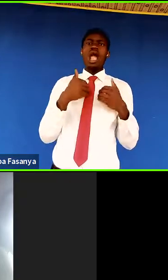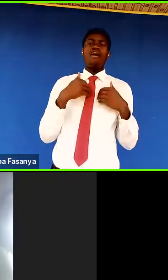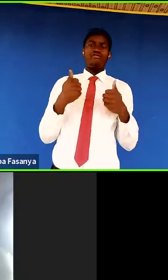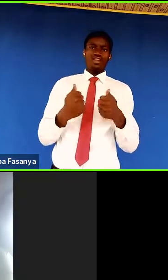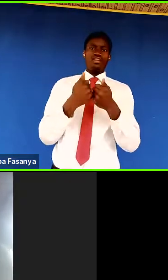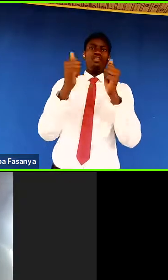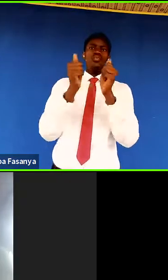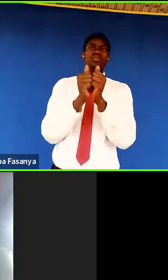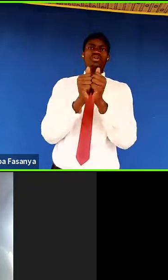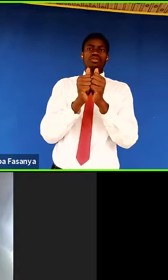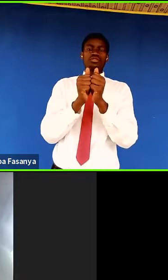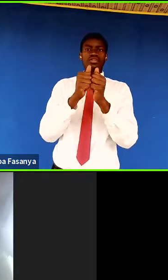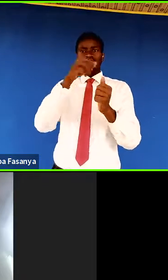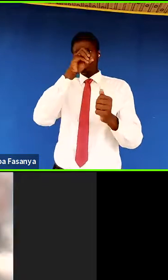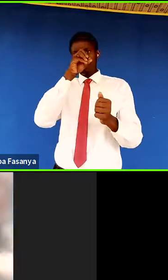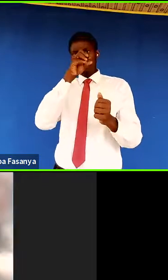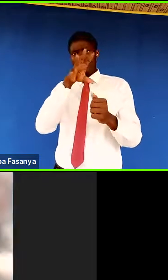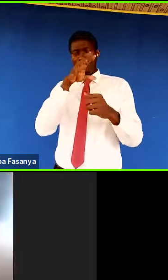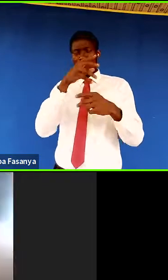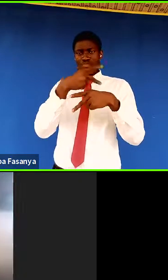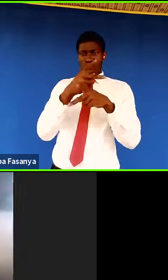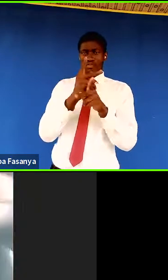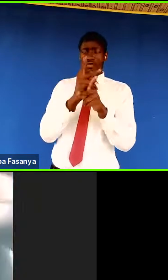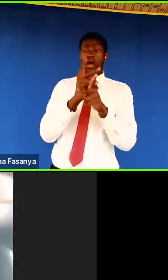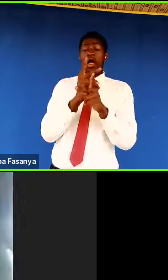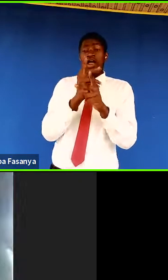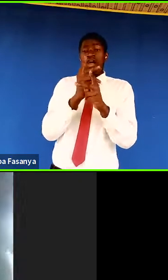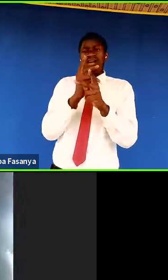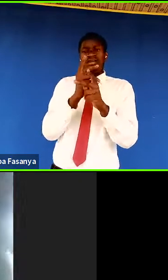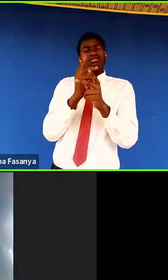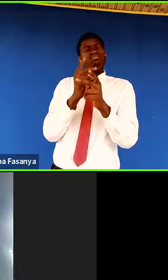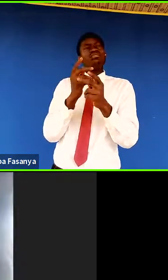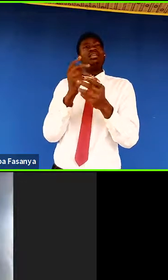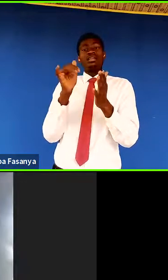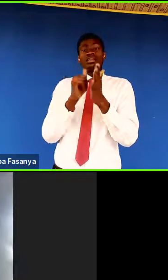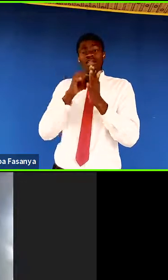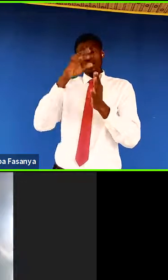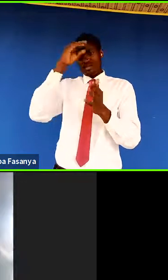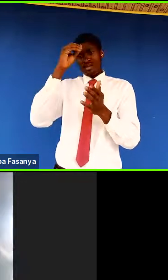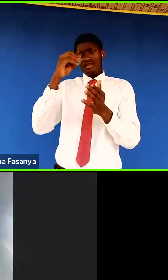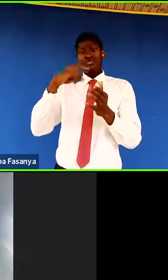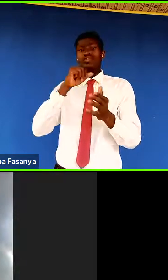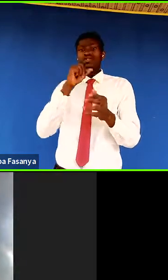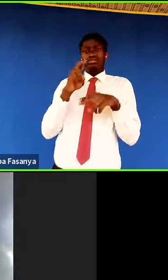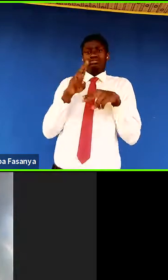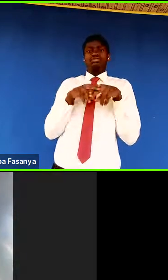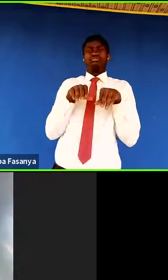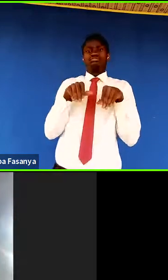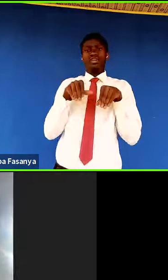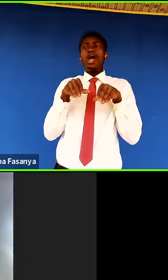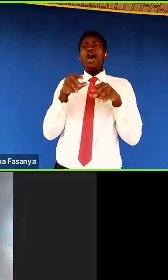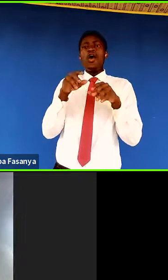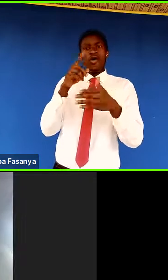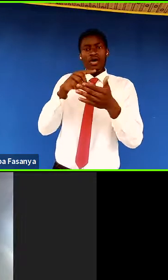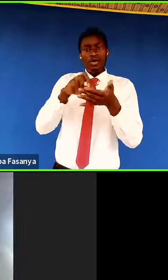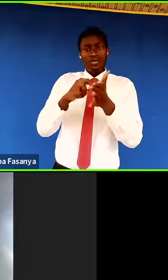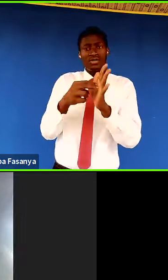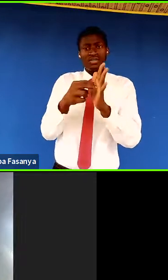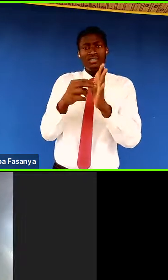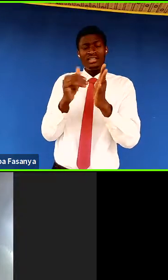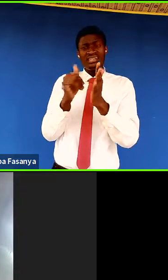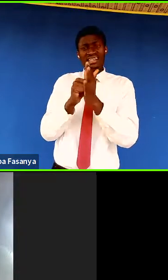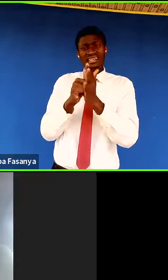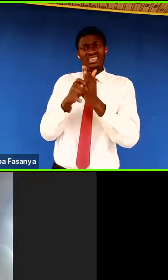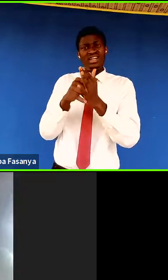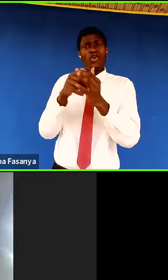is 1 year. So what I'm just trying to say is, in essence, once you note that there is a problem,